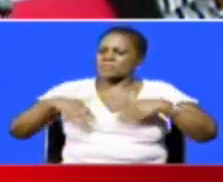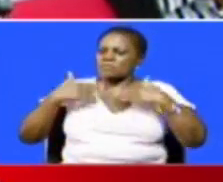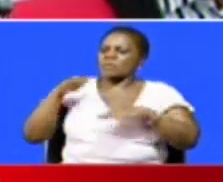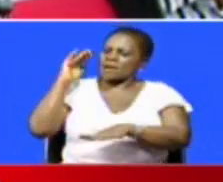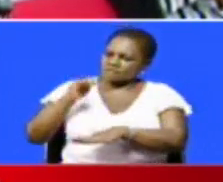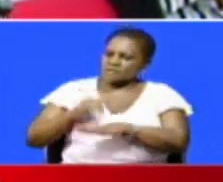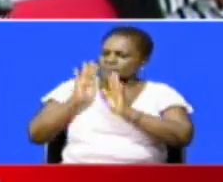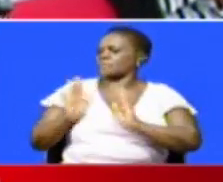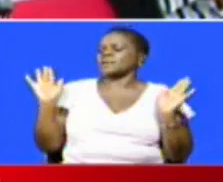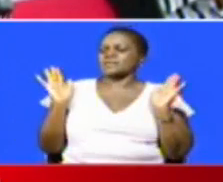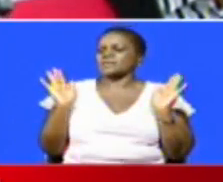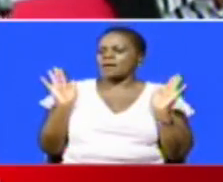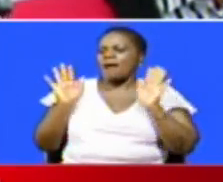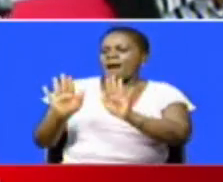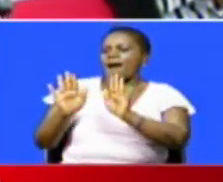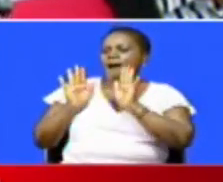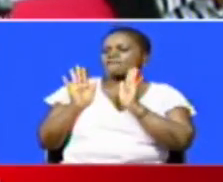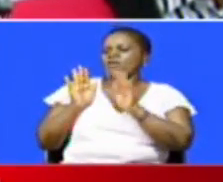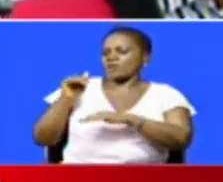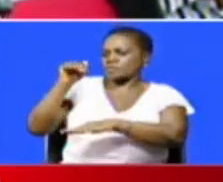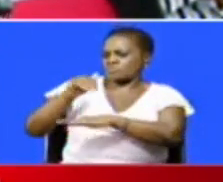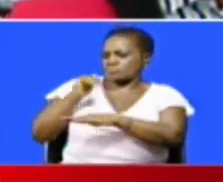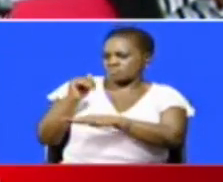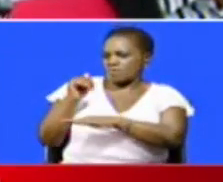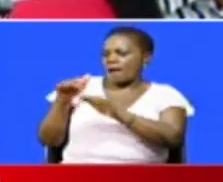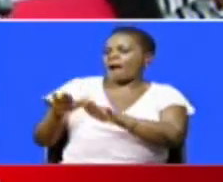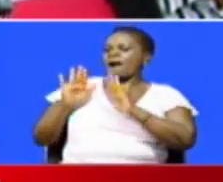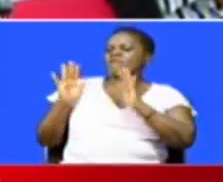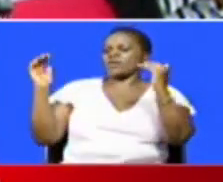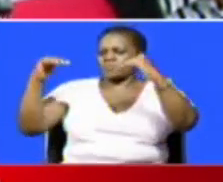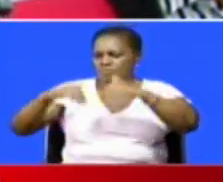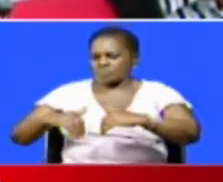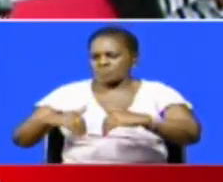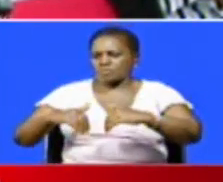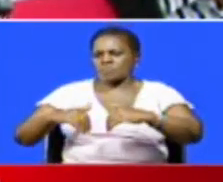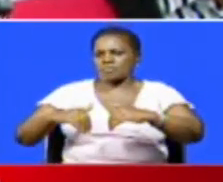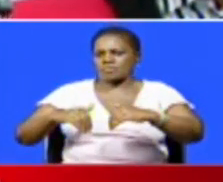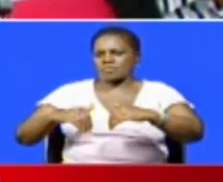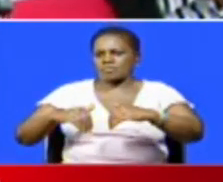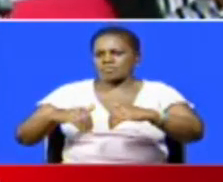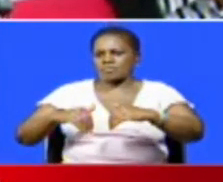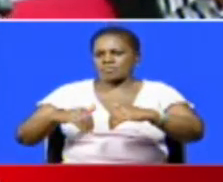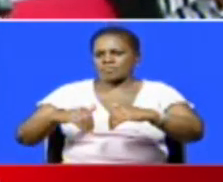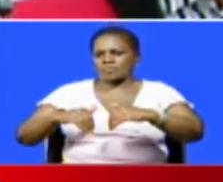infected and avoid getting infected, avoid those gatherings, whoever has called them.